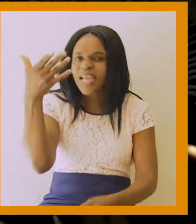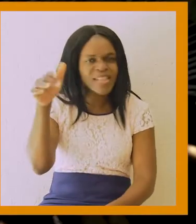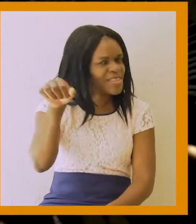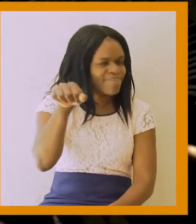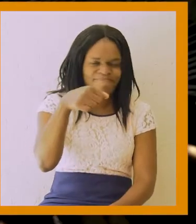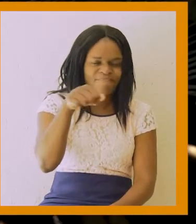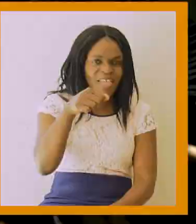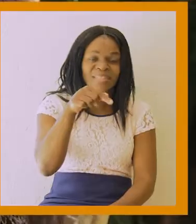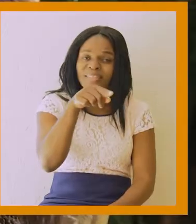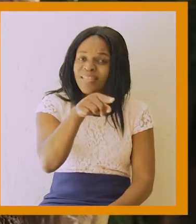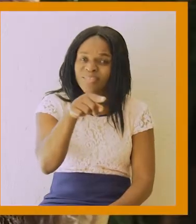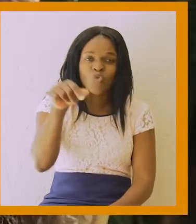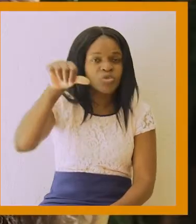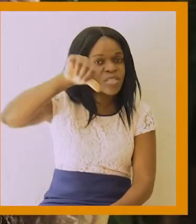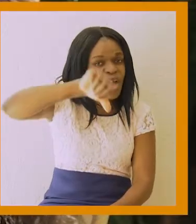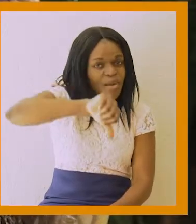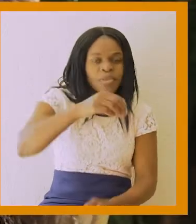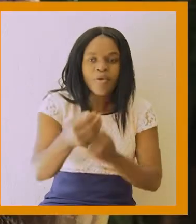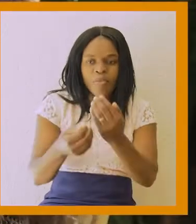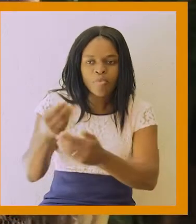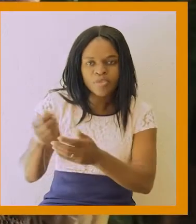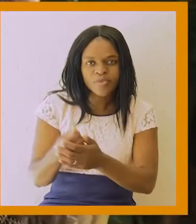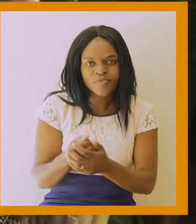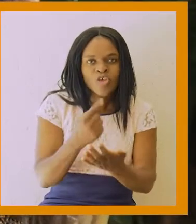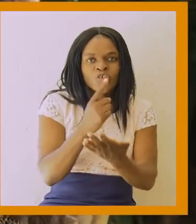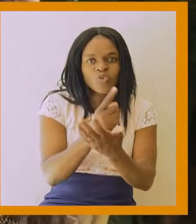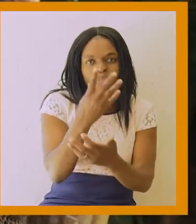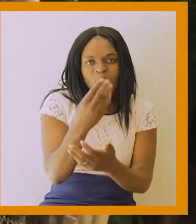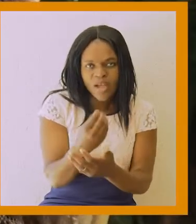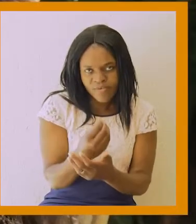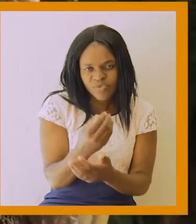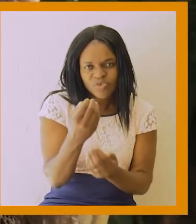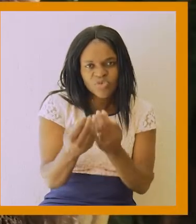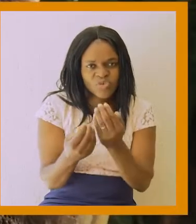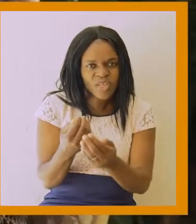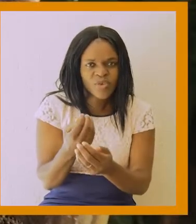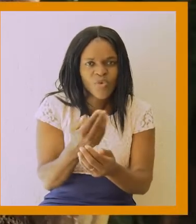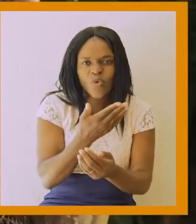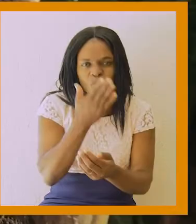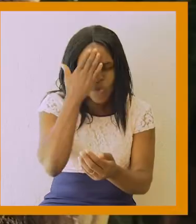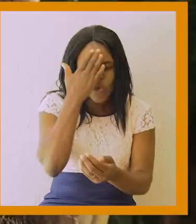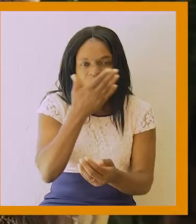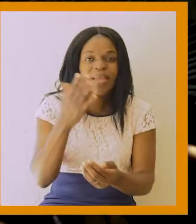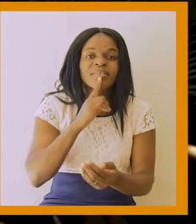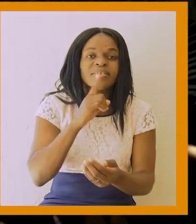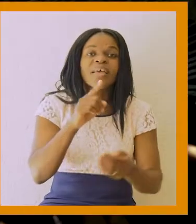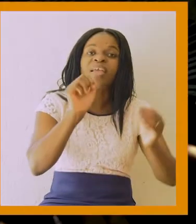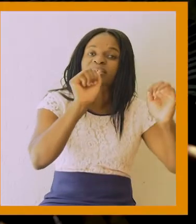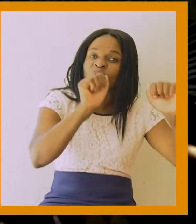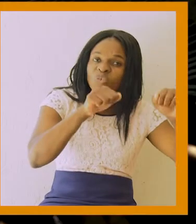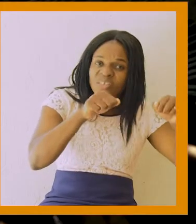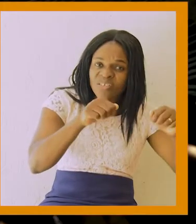That will harm them later. So is there an instance, Pepisi, where children can consent to sex?